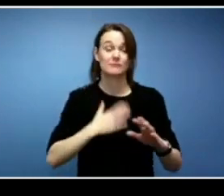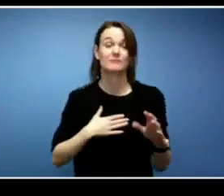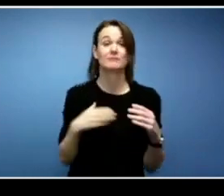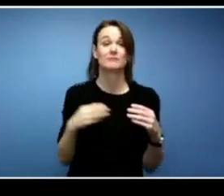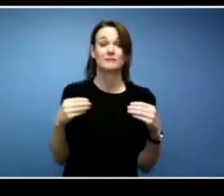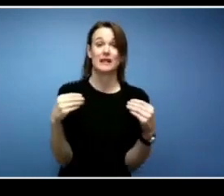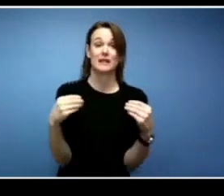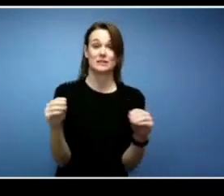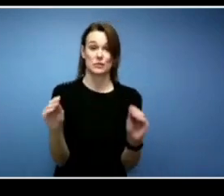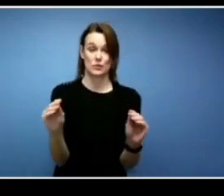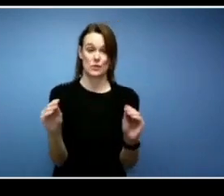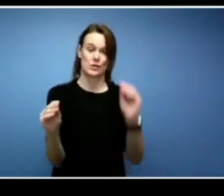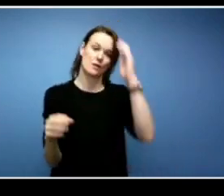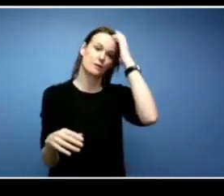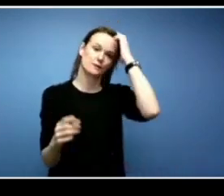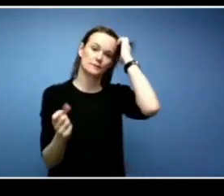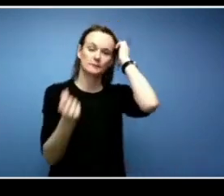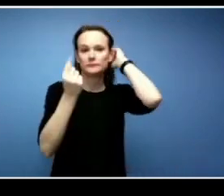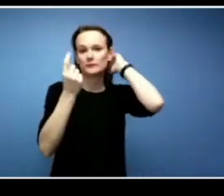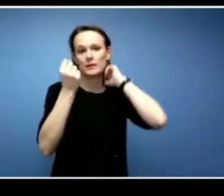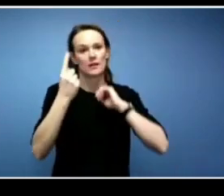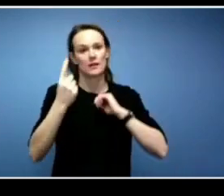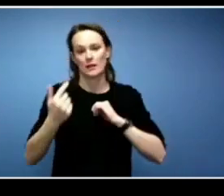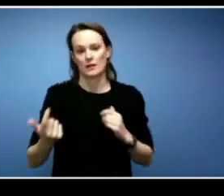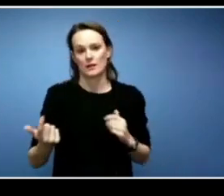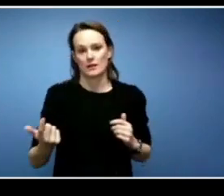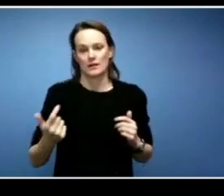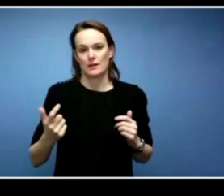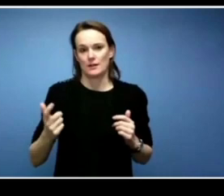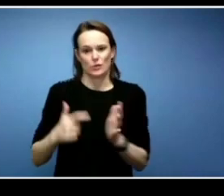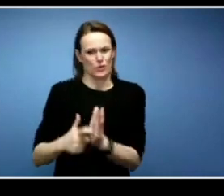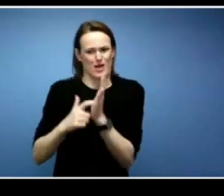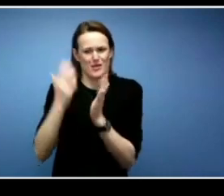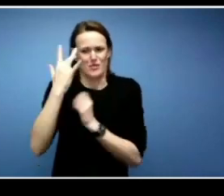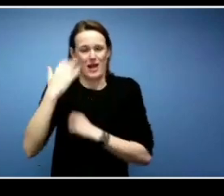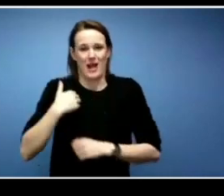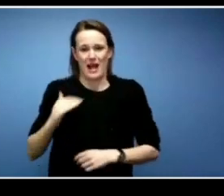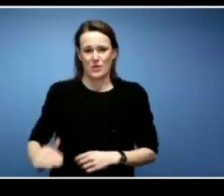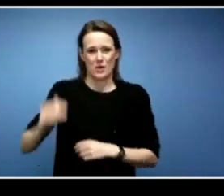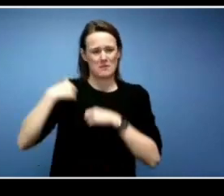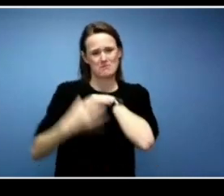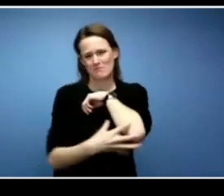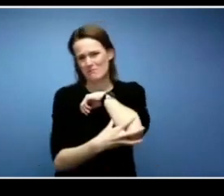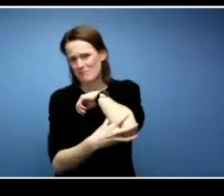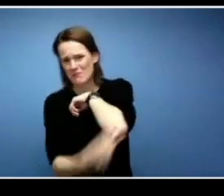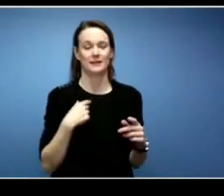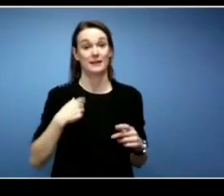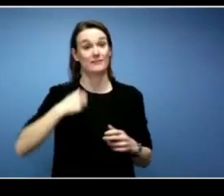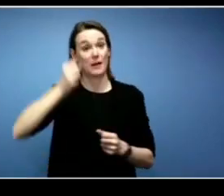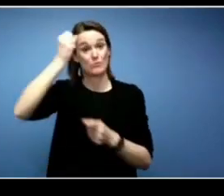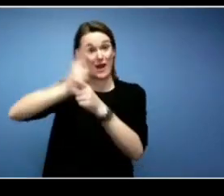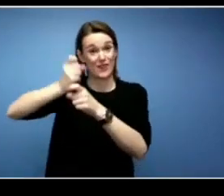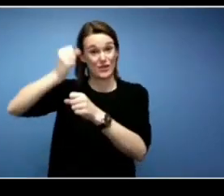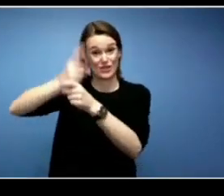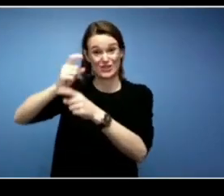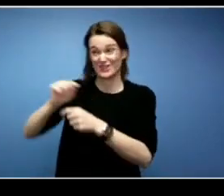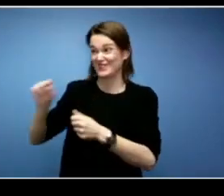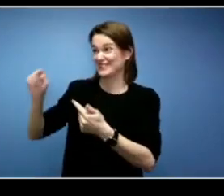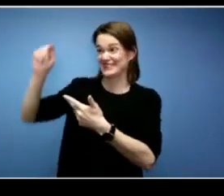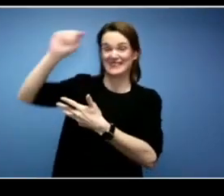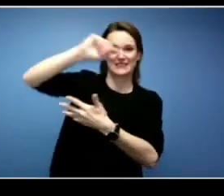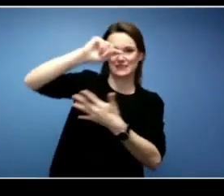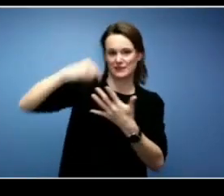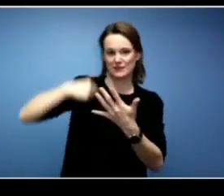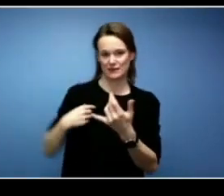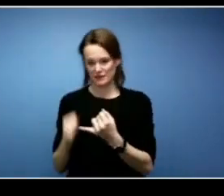out of necessity. I grew up in extreme poverty. It was hard for me to find feminine clothes. I had all brothers